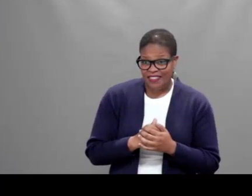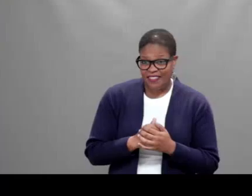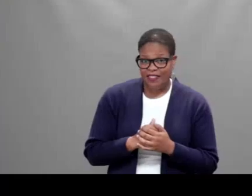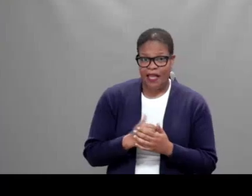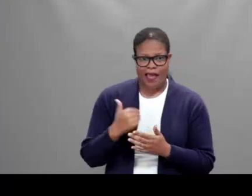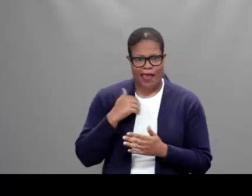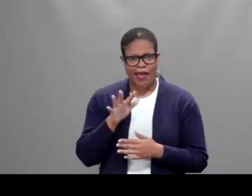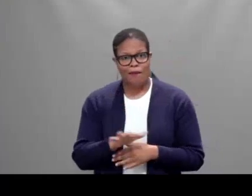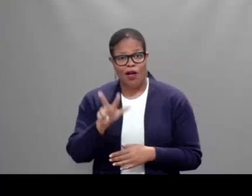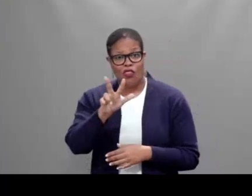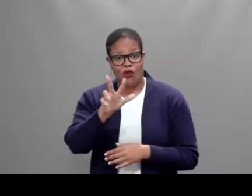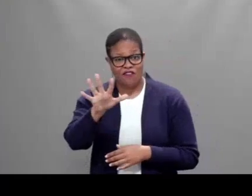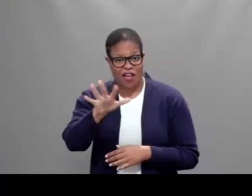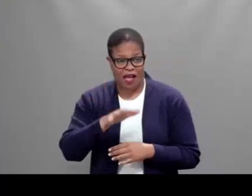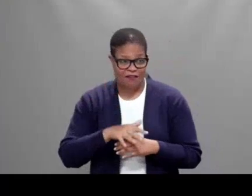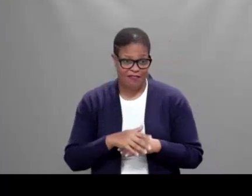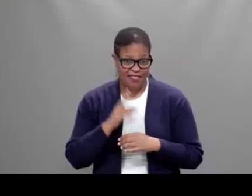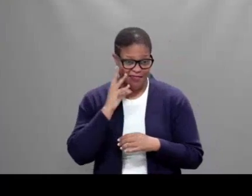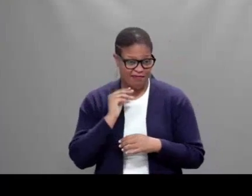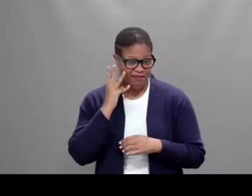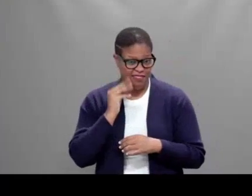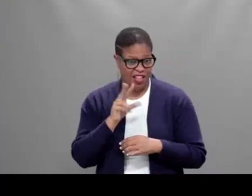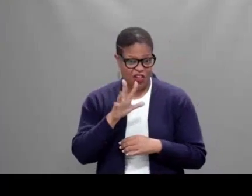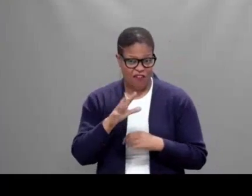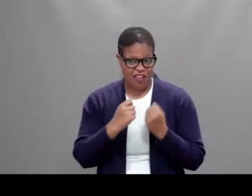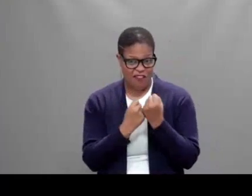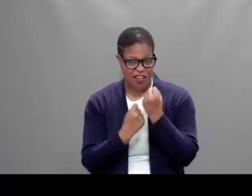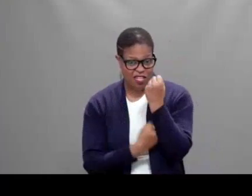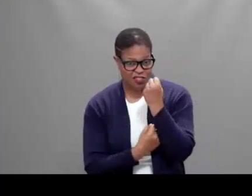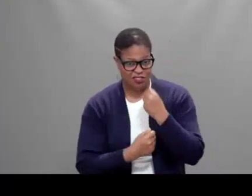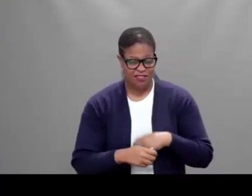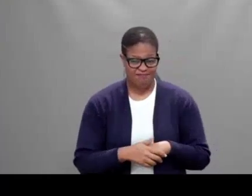about 35. There you go.